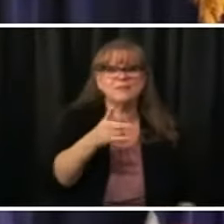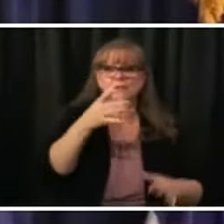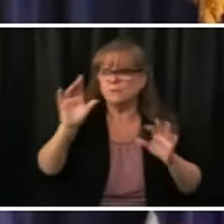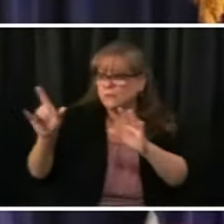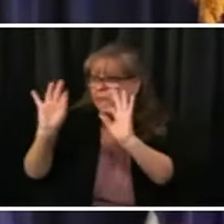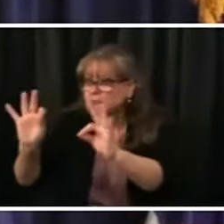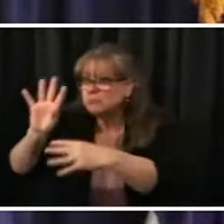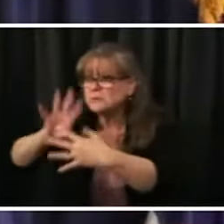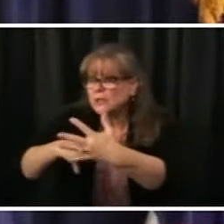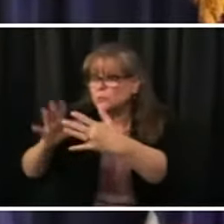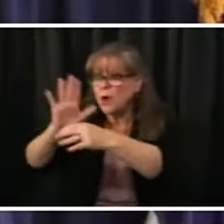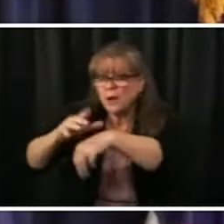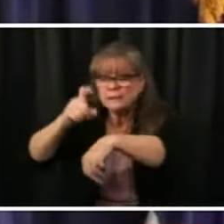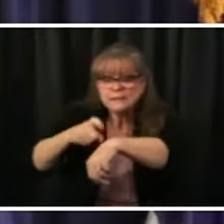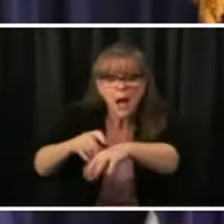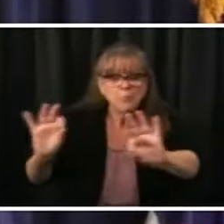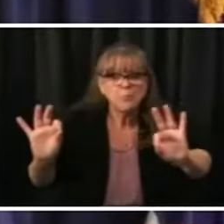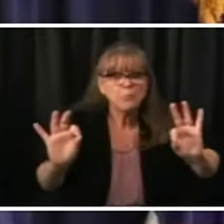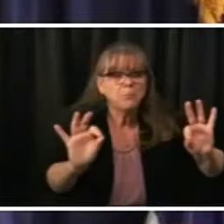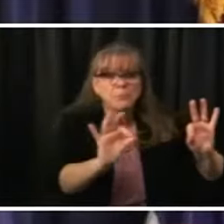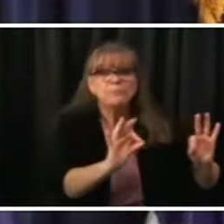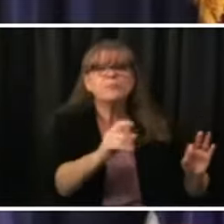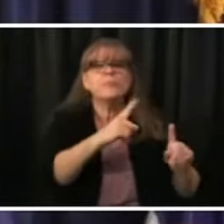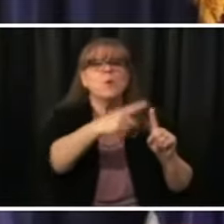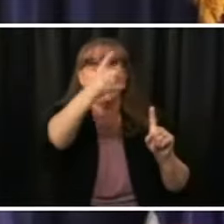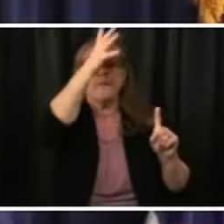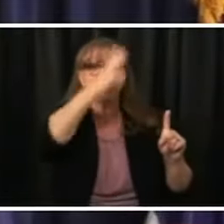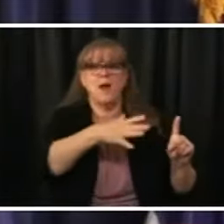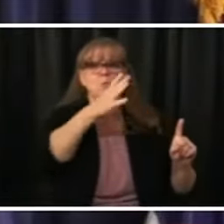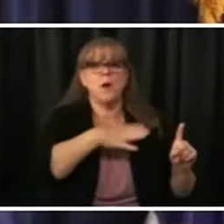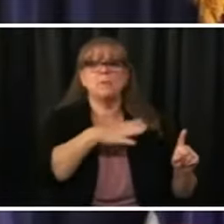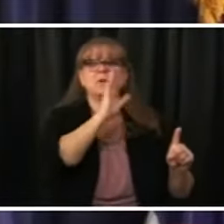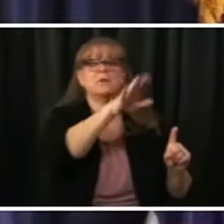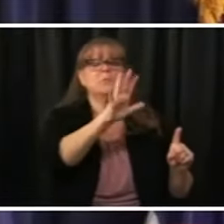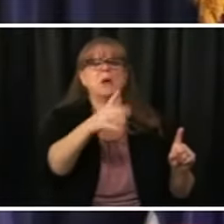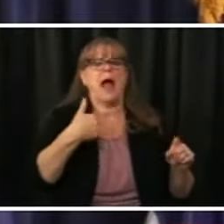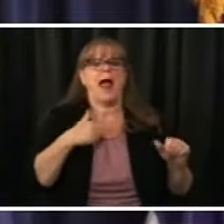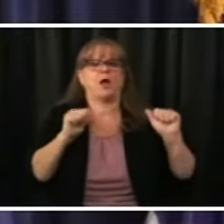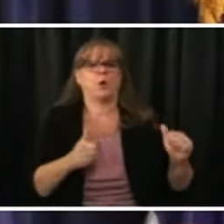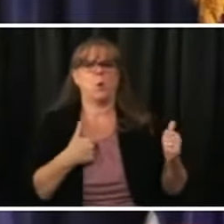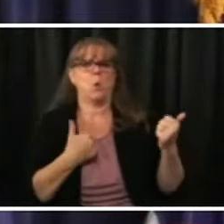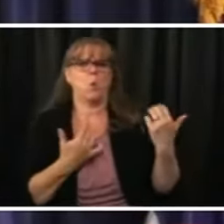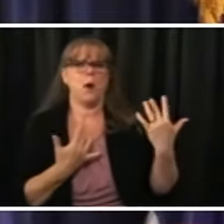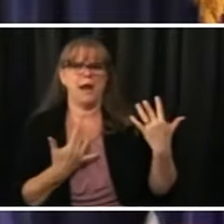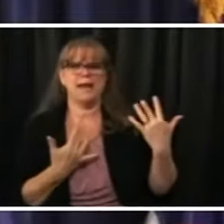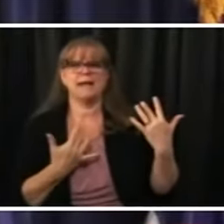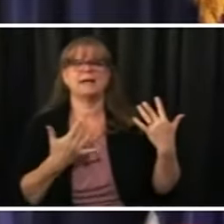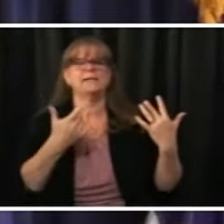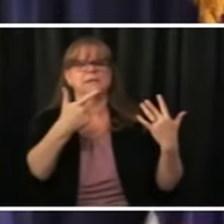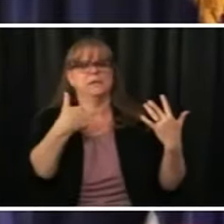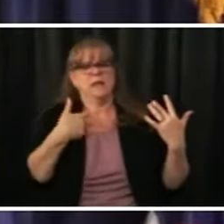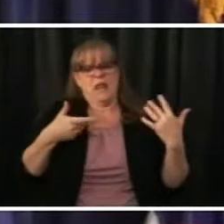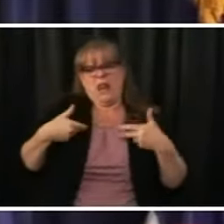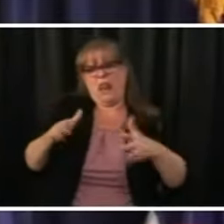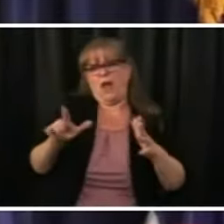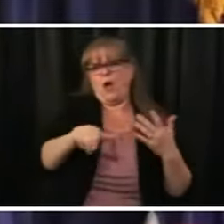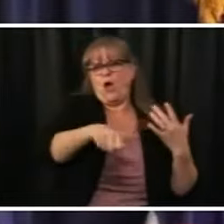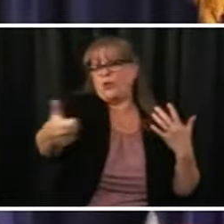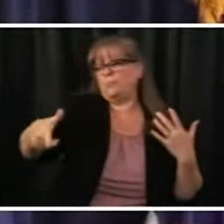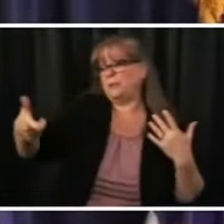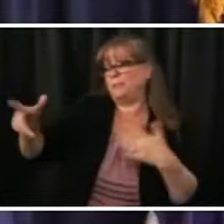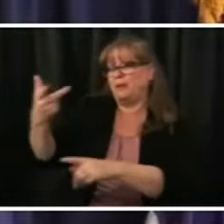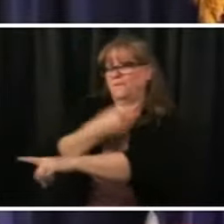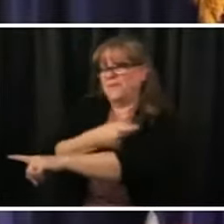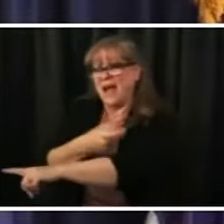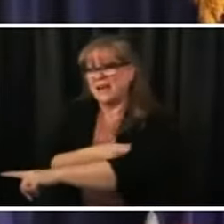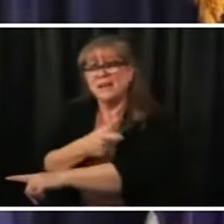he was 60, but he said, maybe I'll get it. I want to save it for those people that are, that want it more, or maybe I'll just get it later. I said, look, you're over